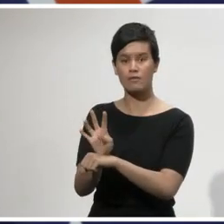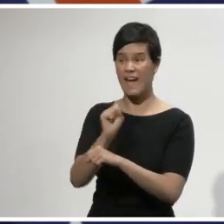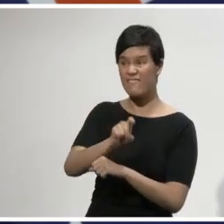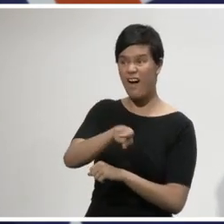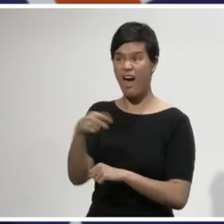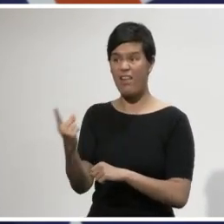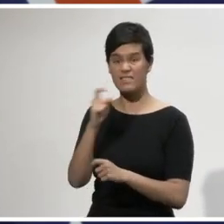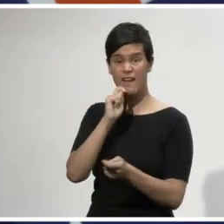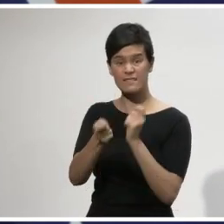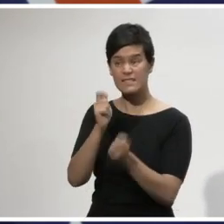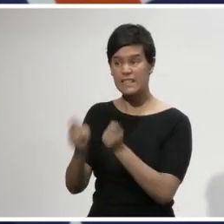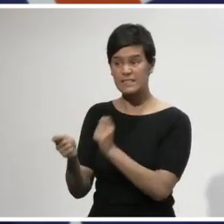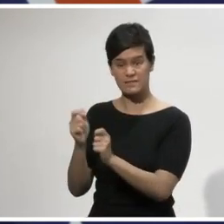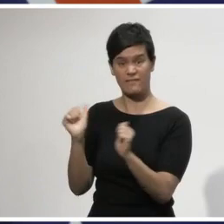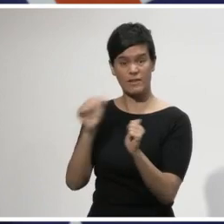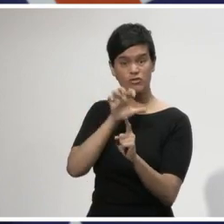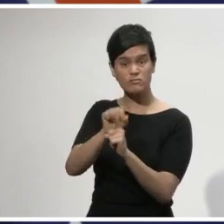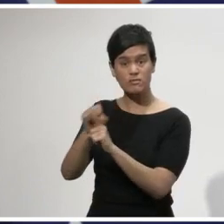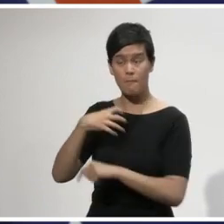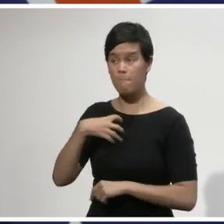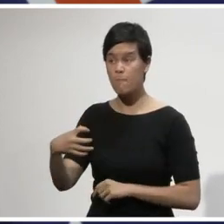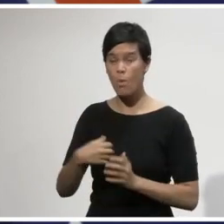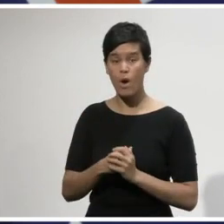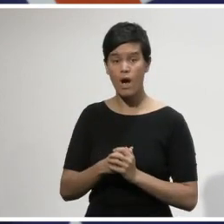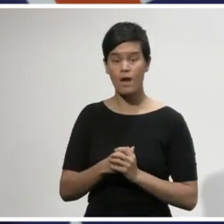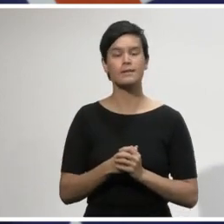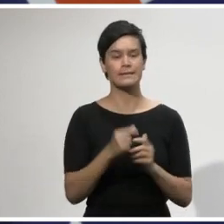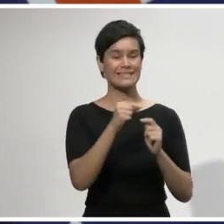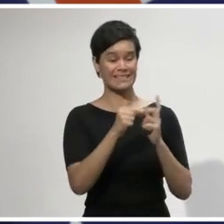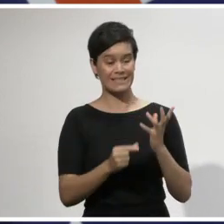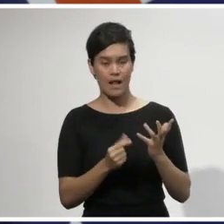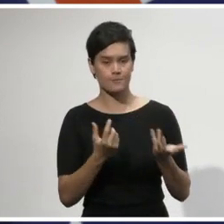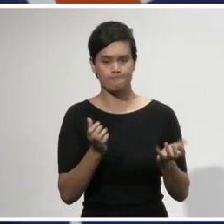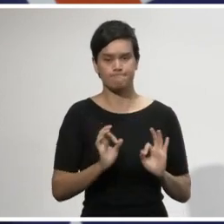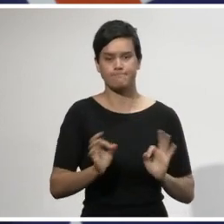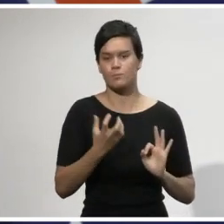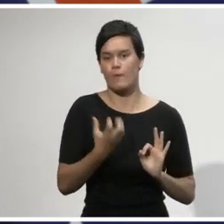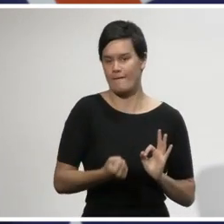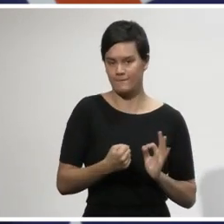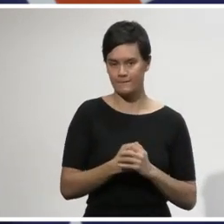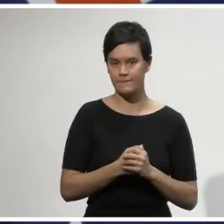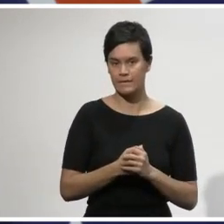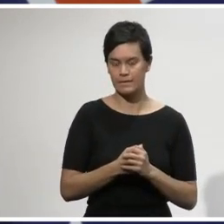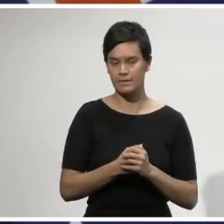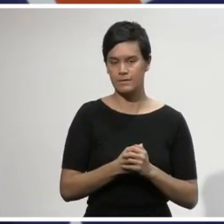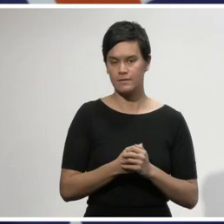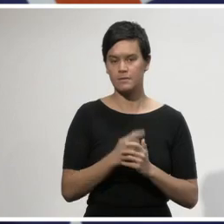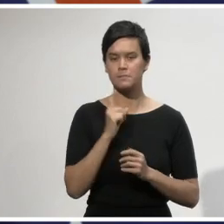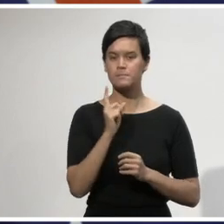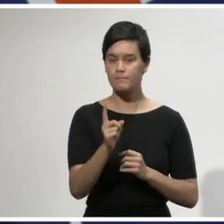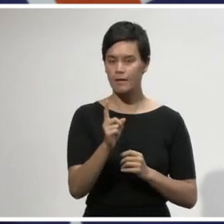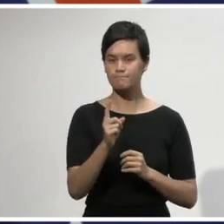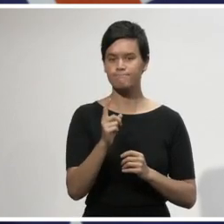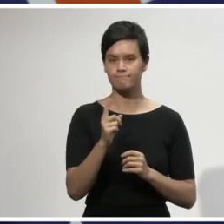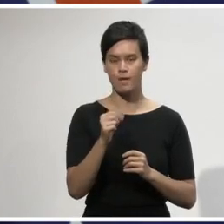I don't have the details of that to hand, but I am aware that there were